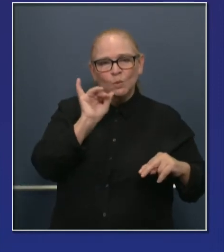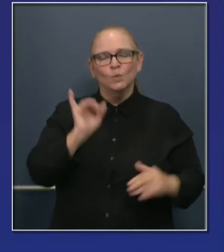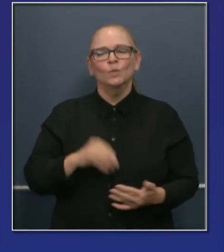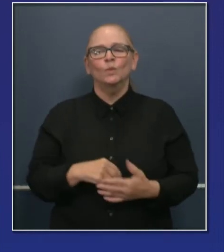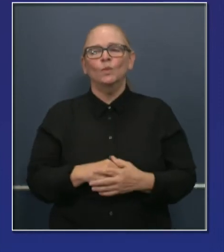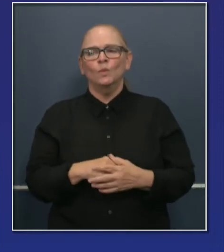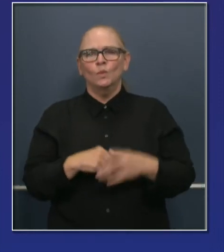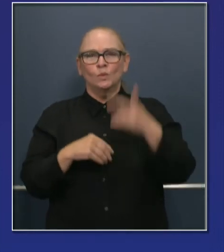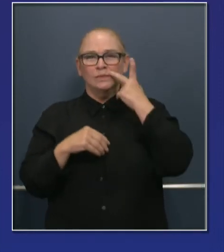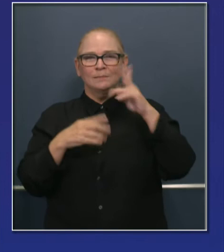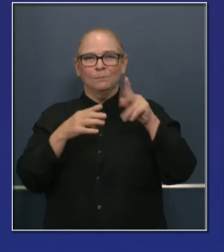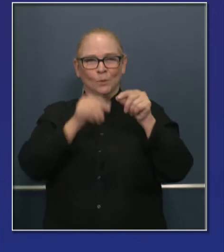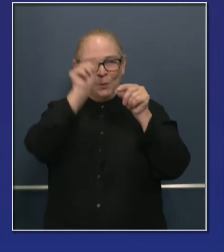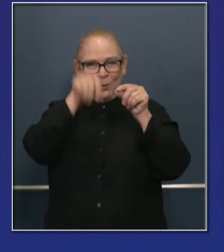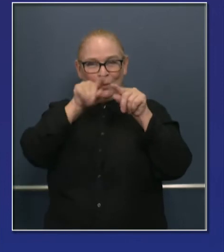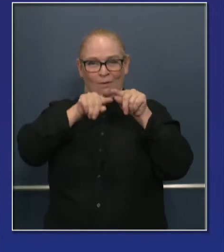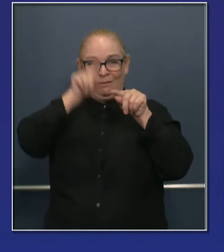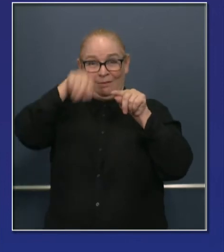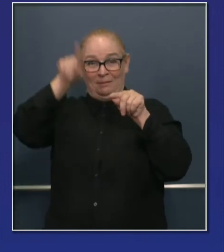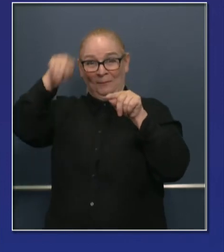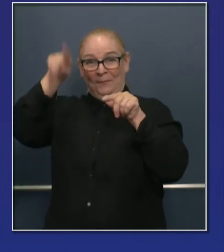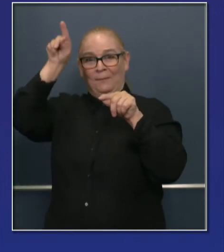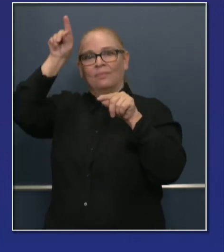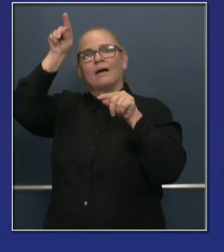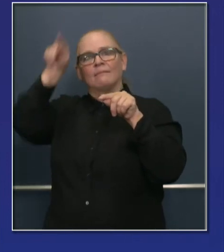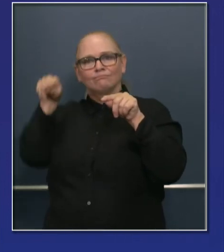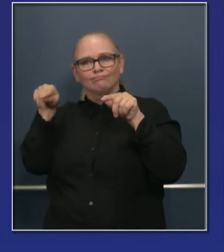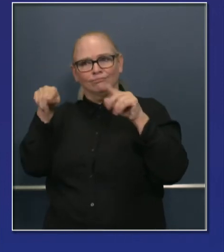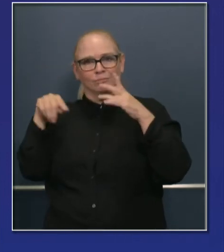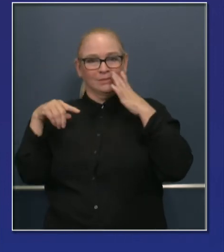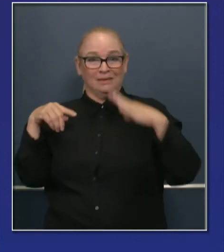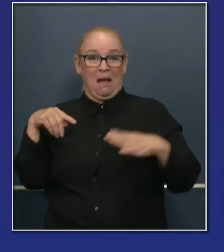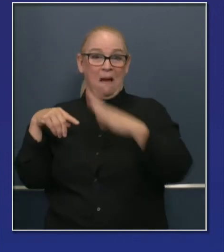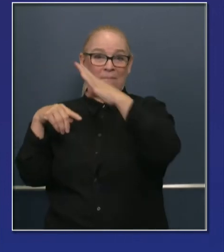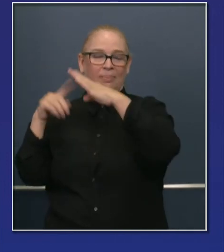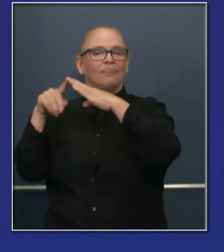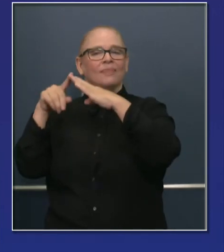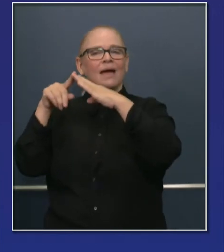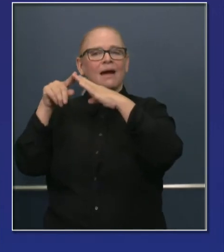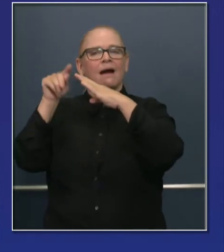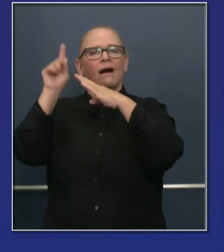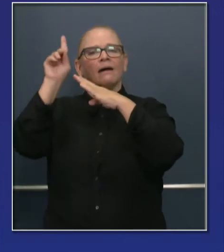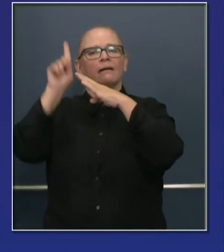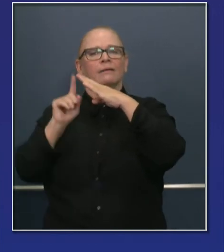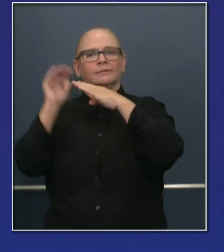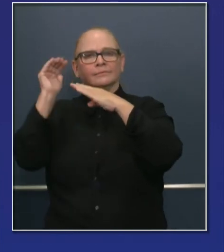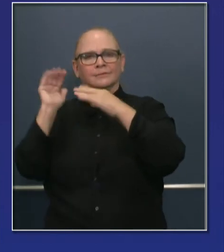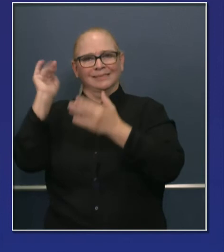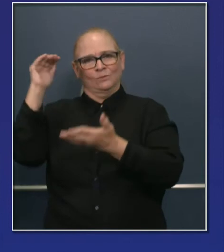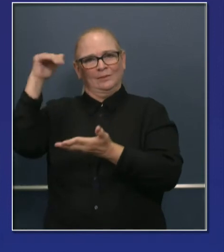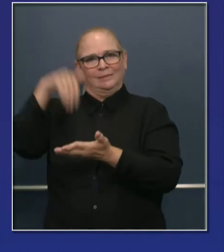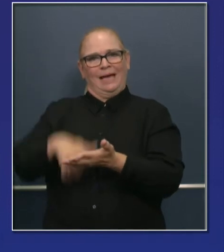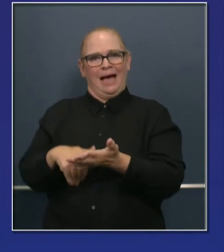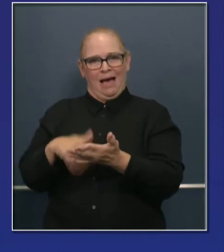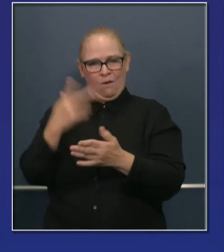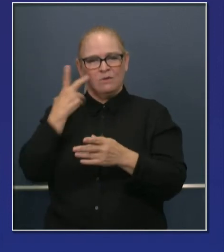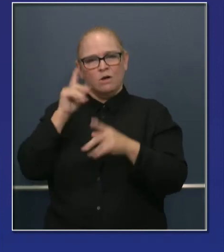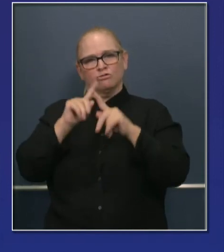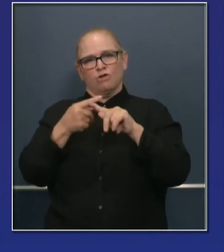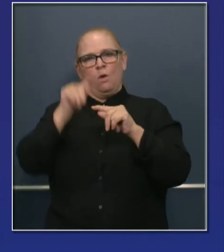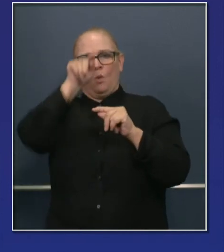number 126,000, almost 127,000 daily average tests, about 140, just shy